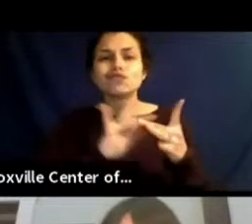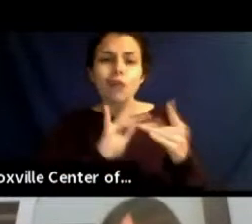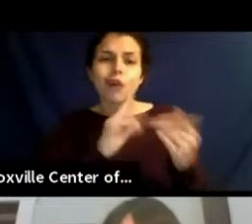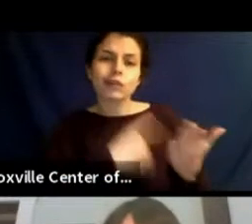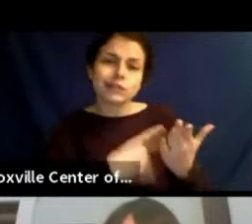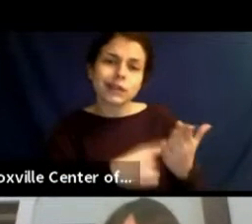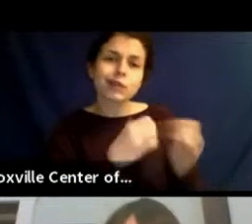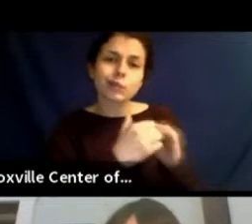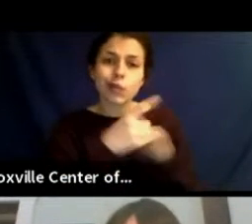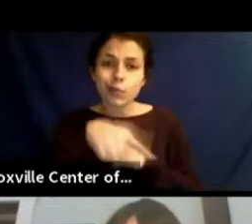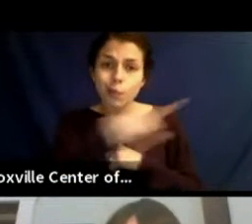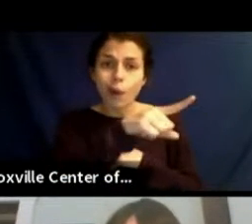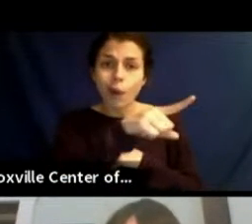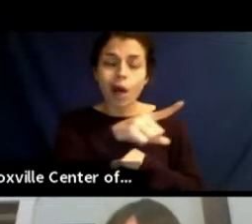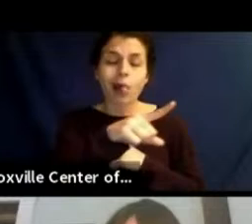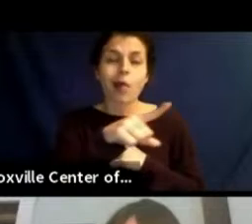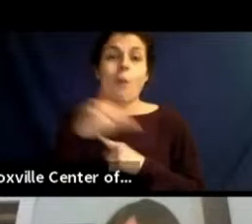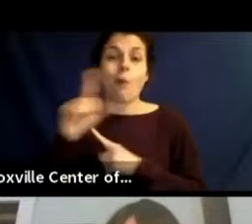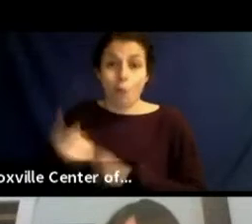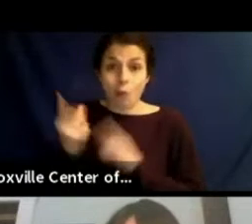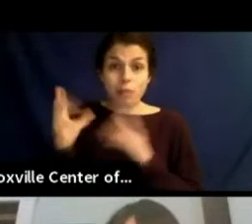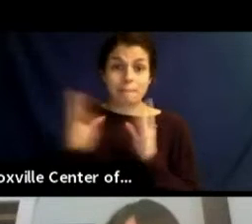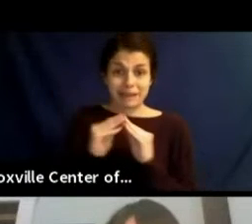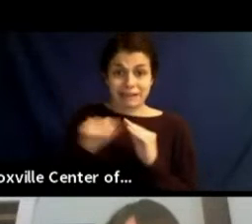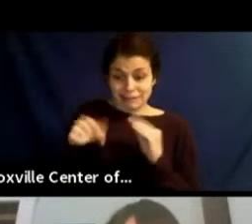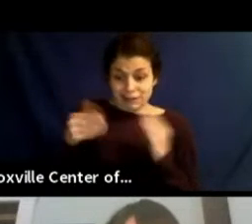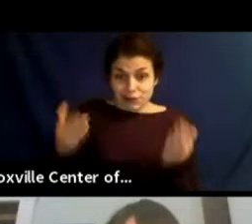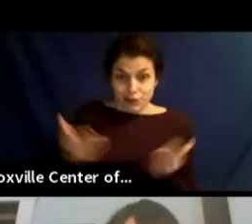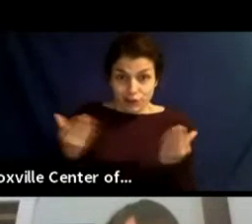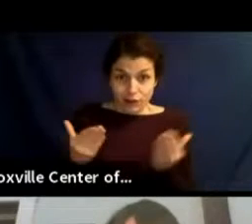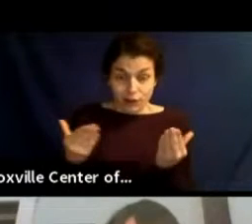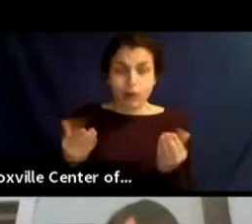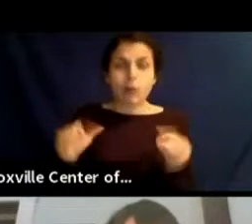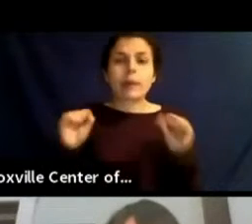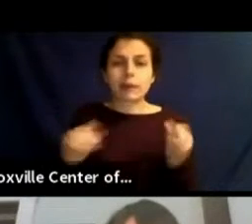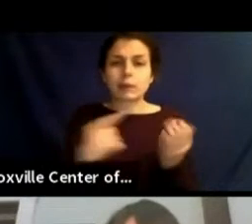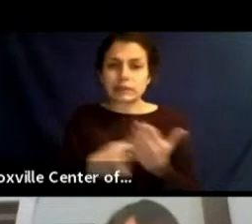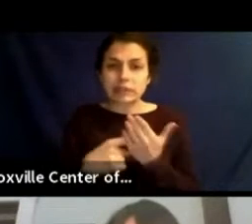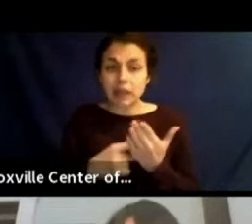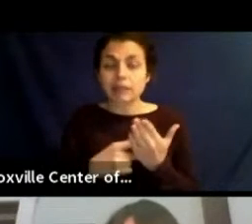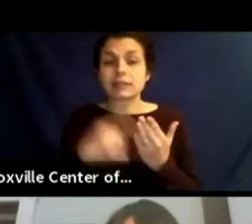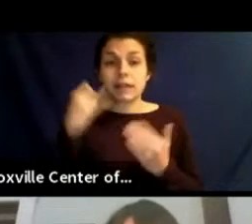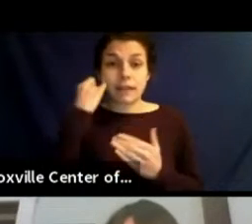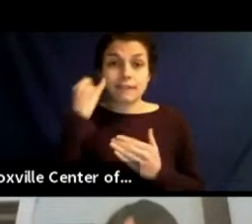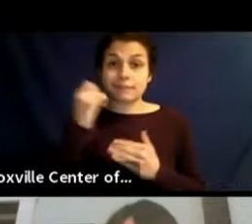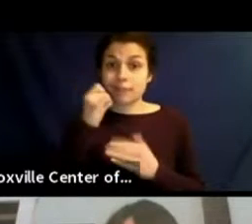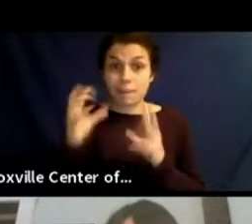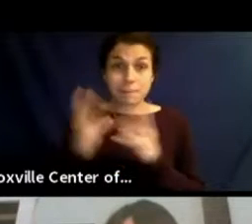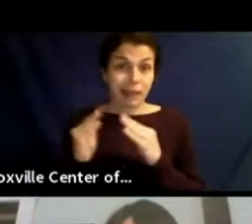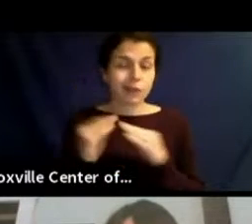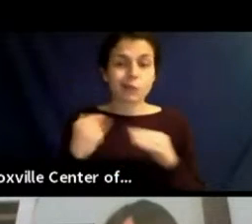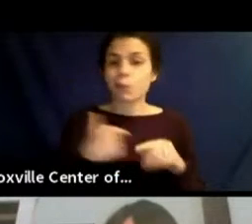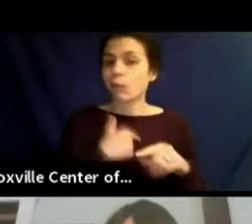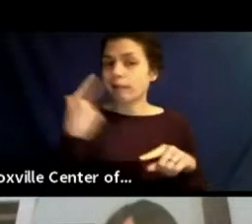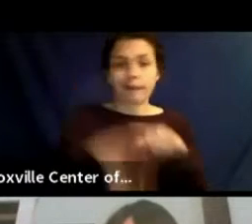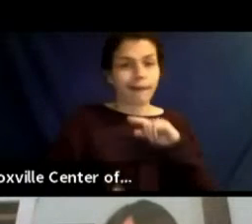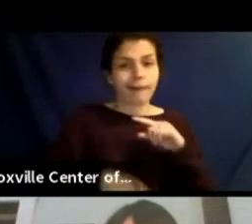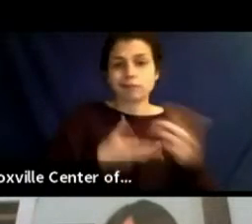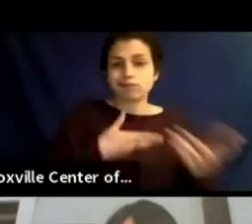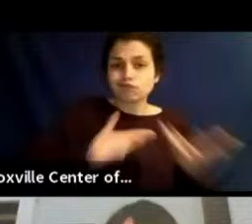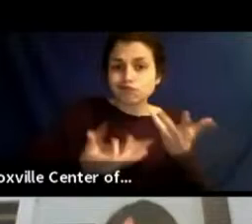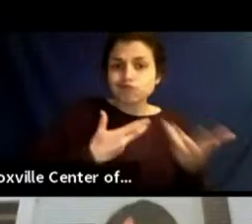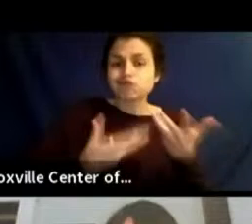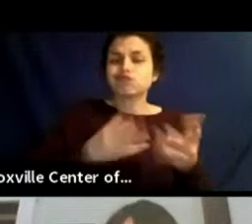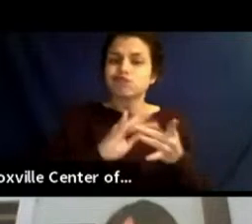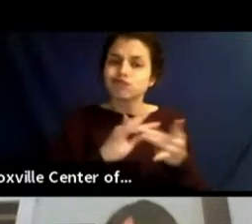can't email, we can't call each other up, we can't text, and we don't. And so this is the time we have to be on our